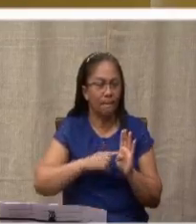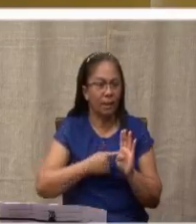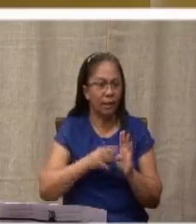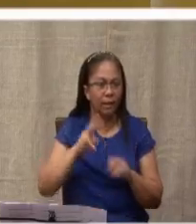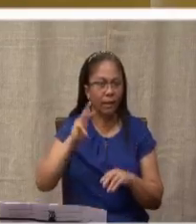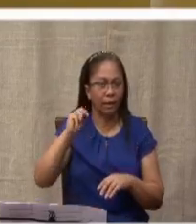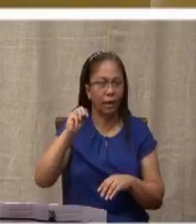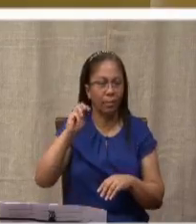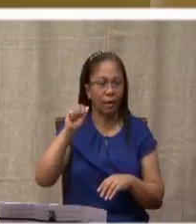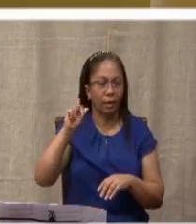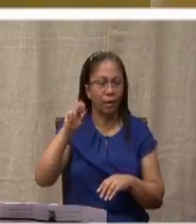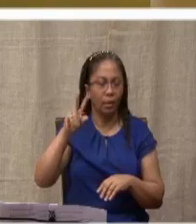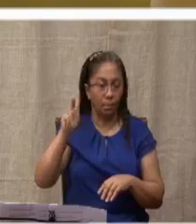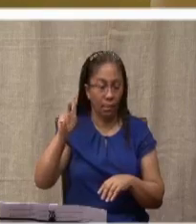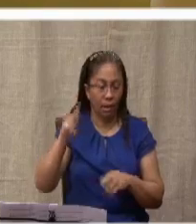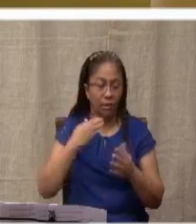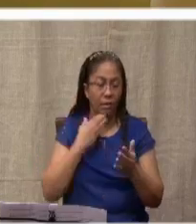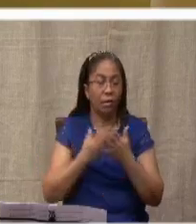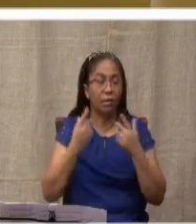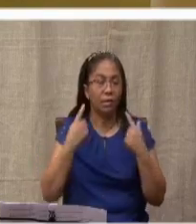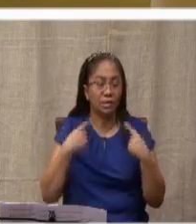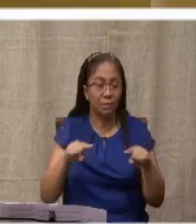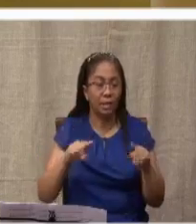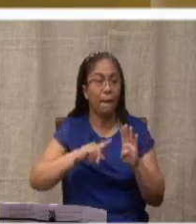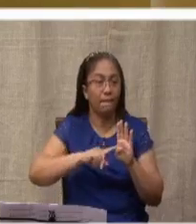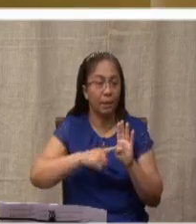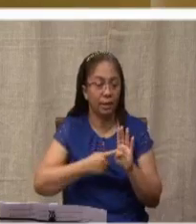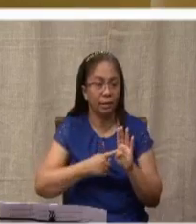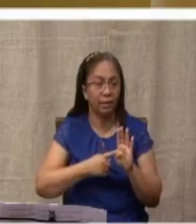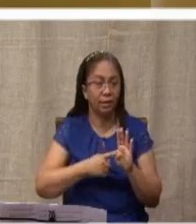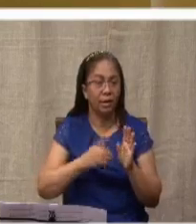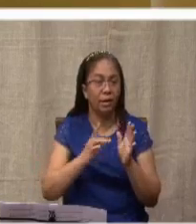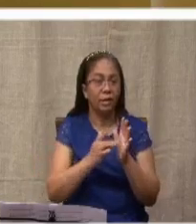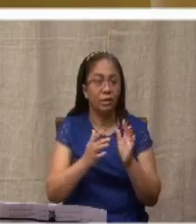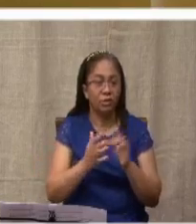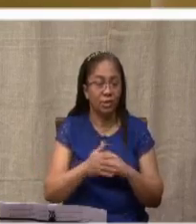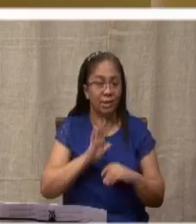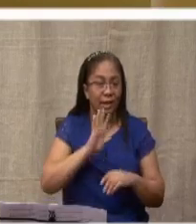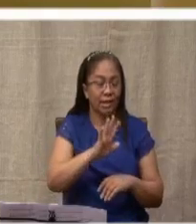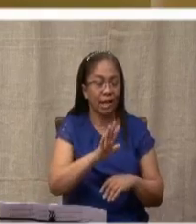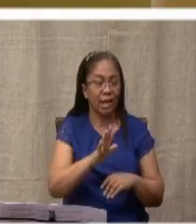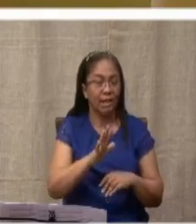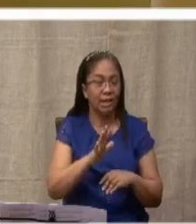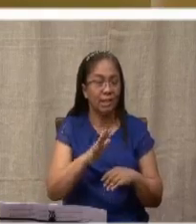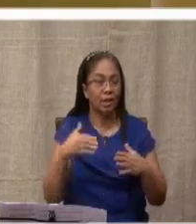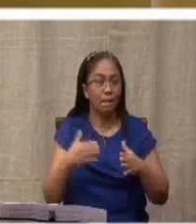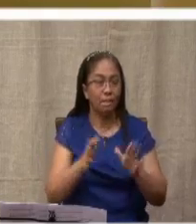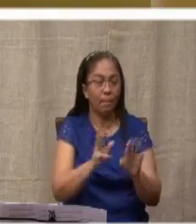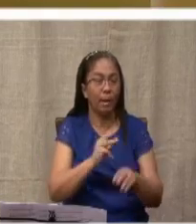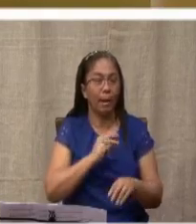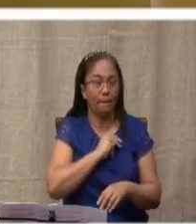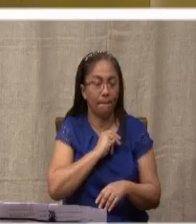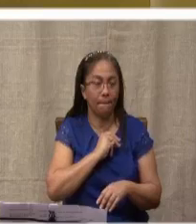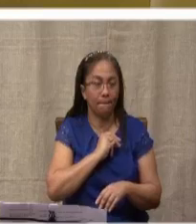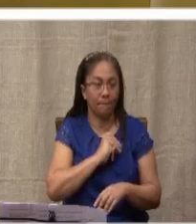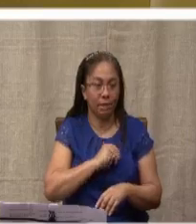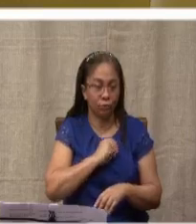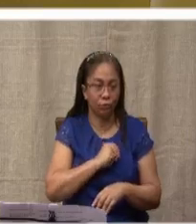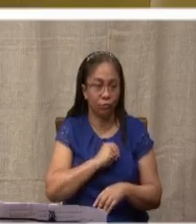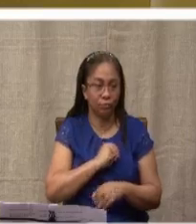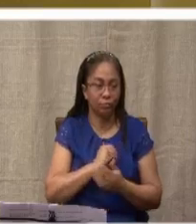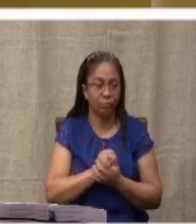mark's gospel and the very beginning of jesus's public ministry and last